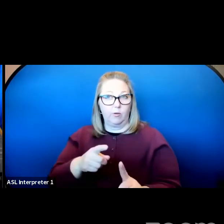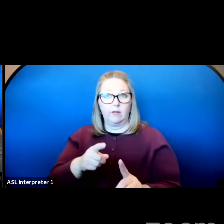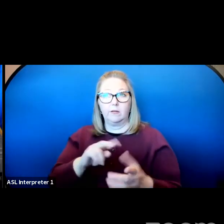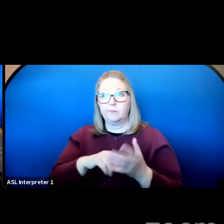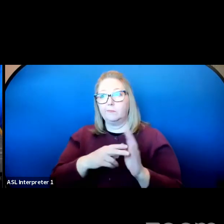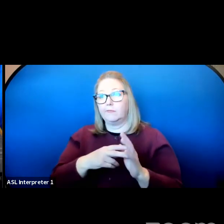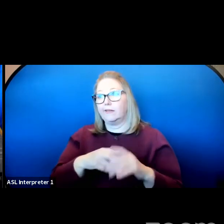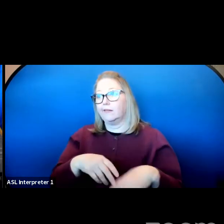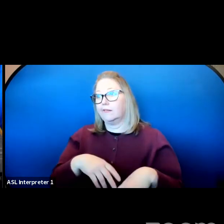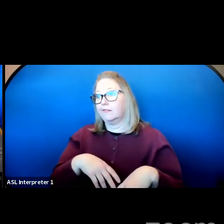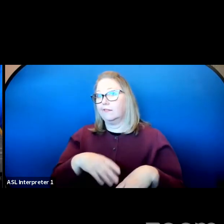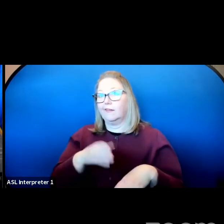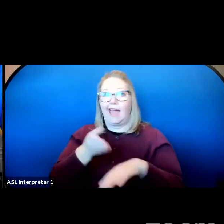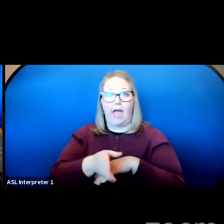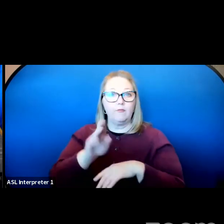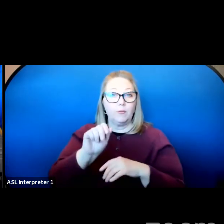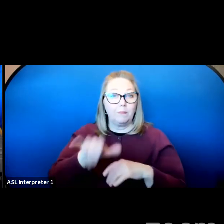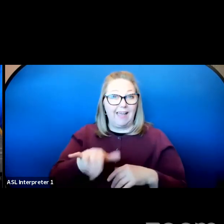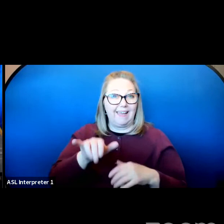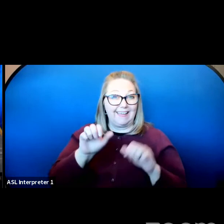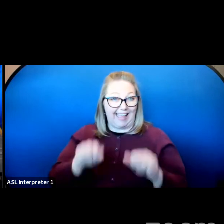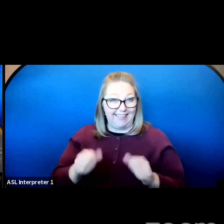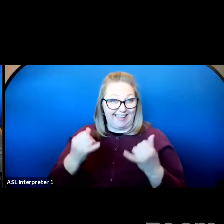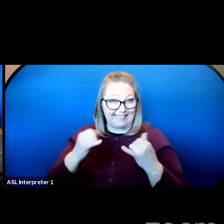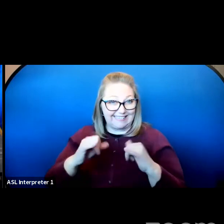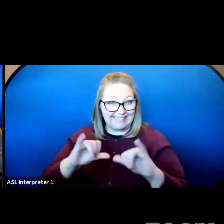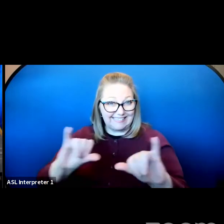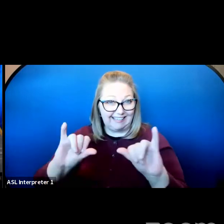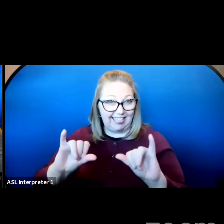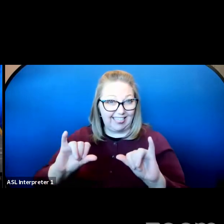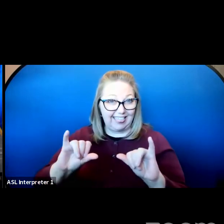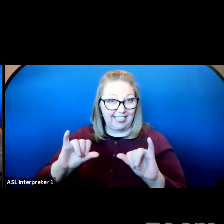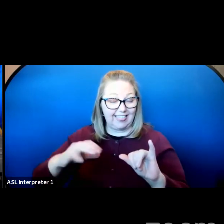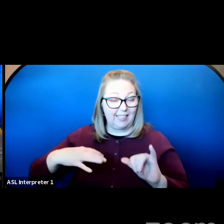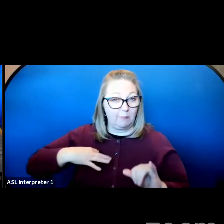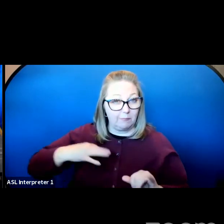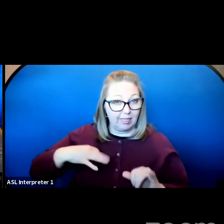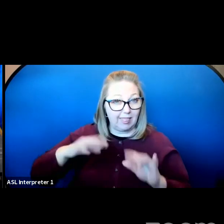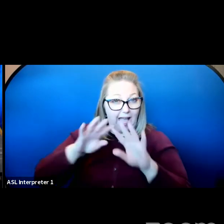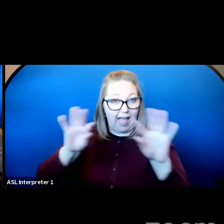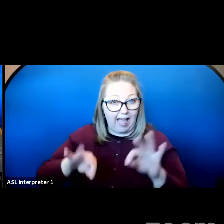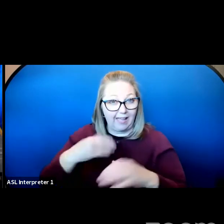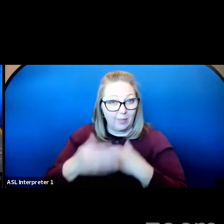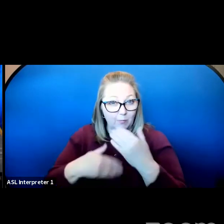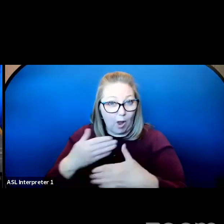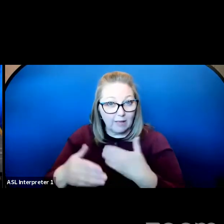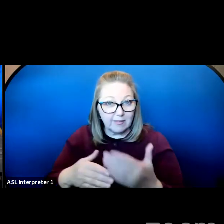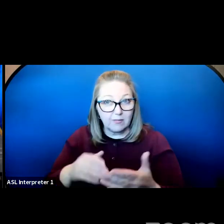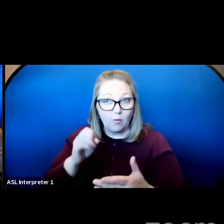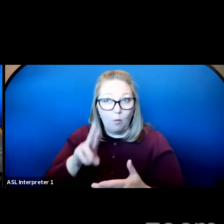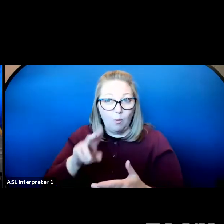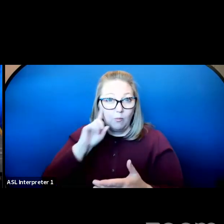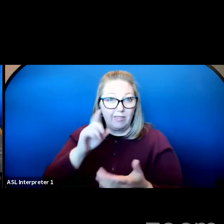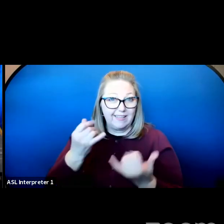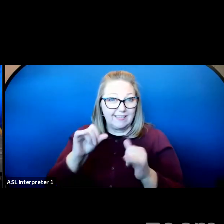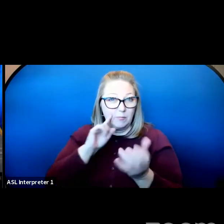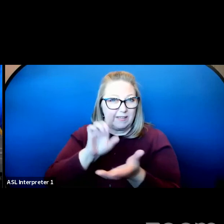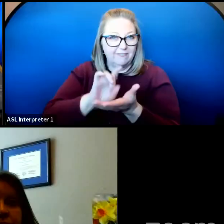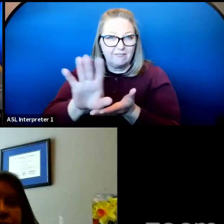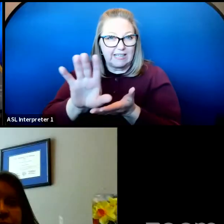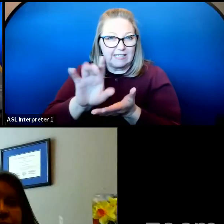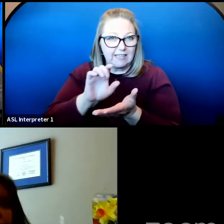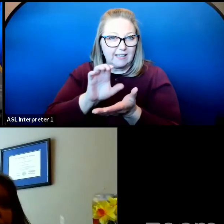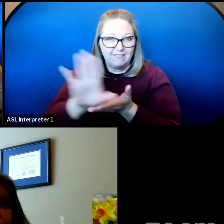past May, will they be able to go through the process without getting evicted, or is the end of May a hard deadline?